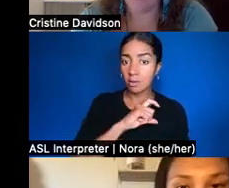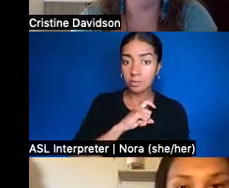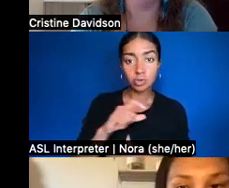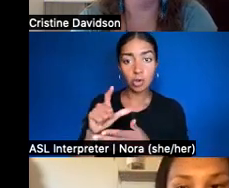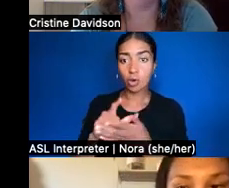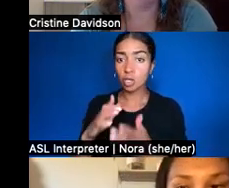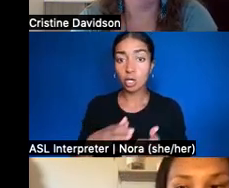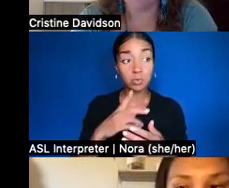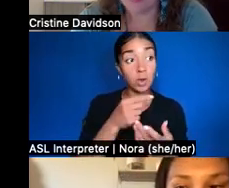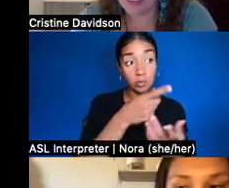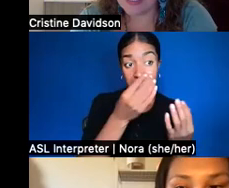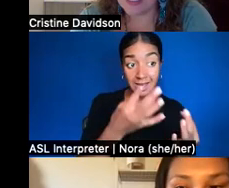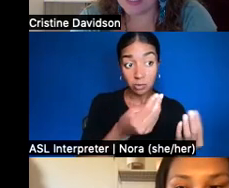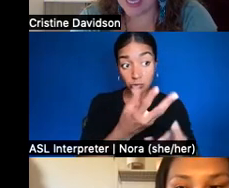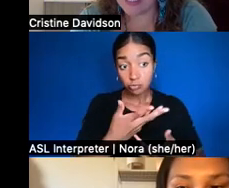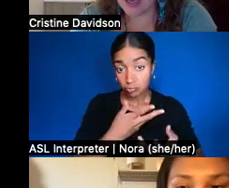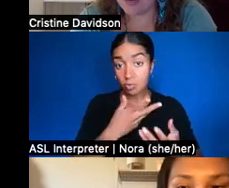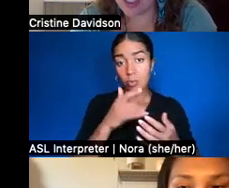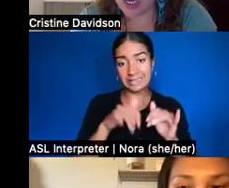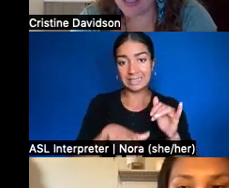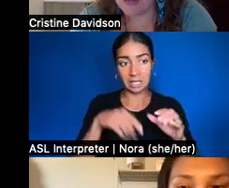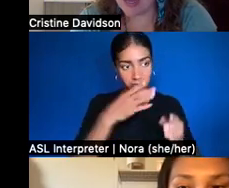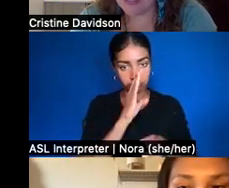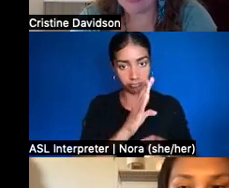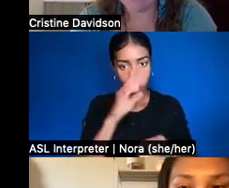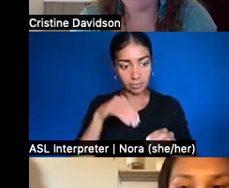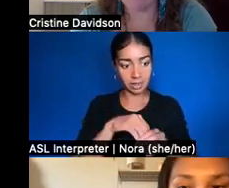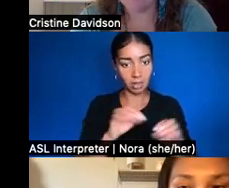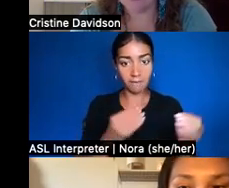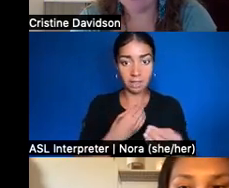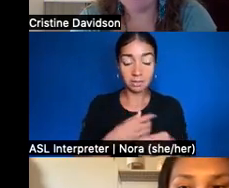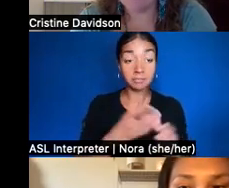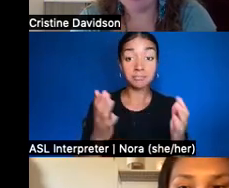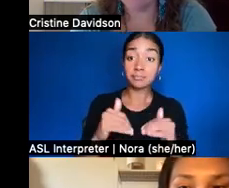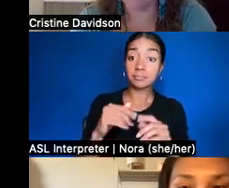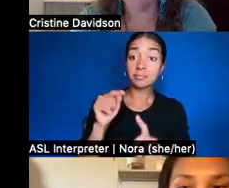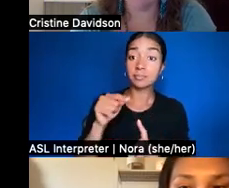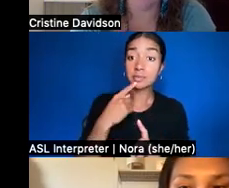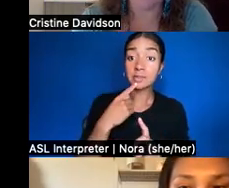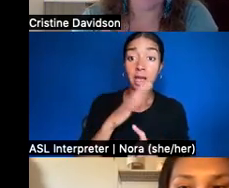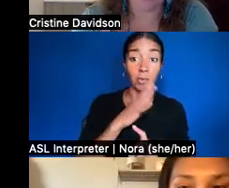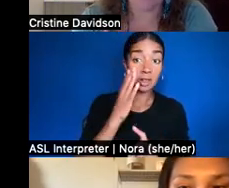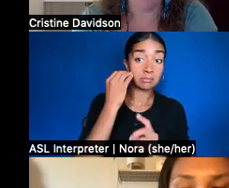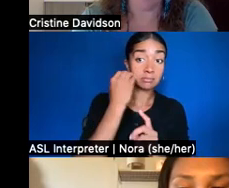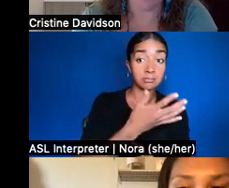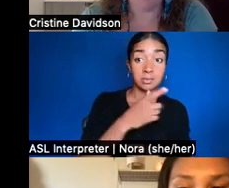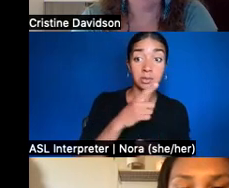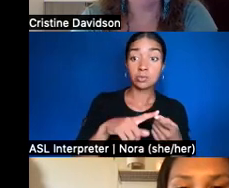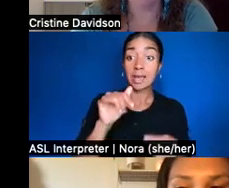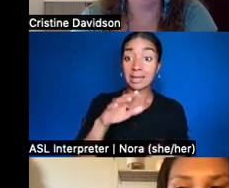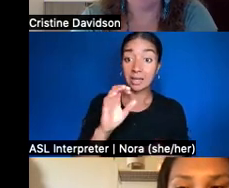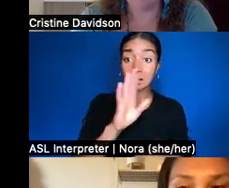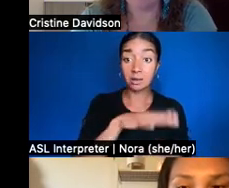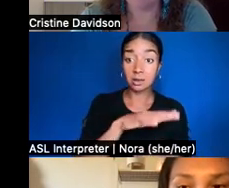Yeah. Mariana said to Annie, I would share that the violence isn't her fault, and sometimes children can think it's because of their